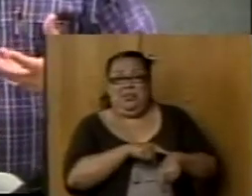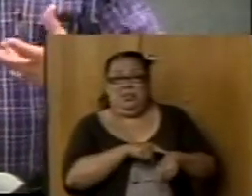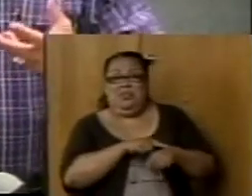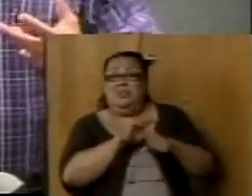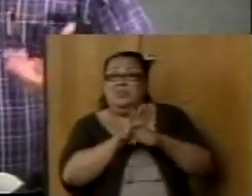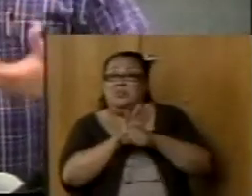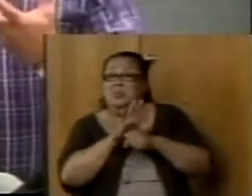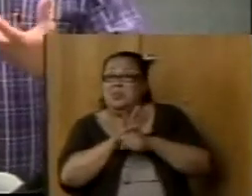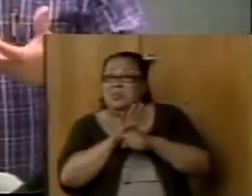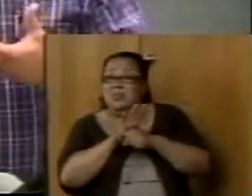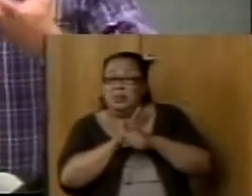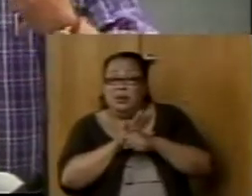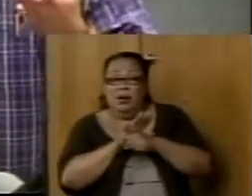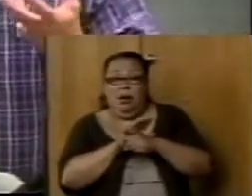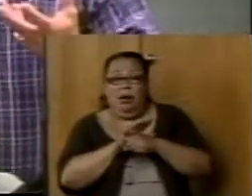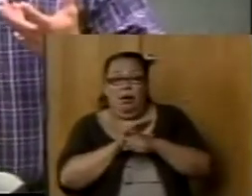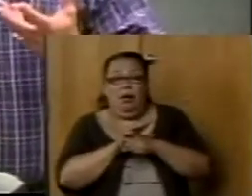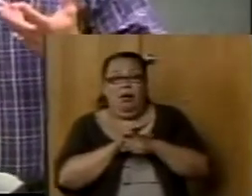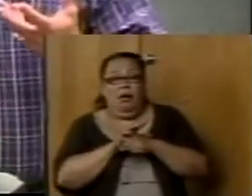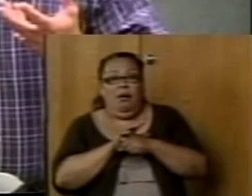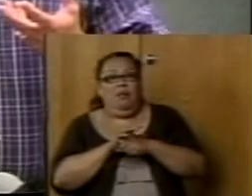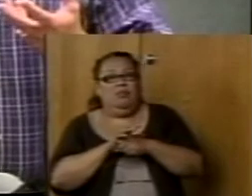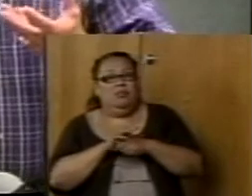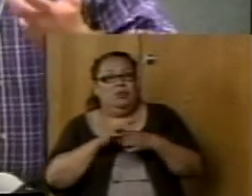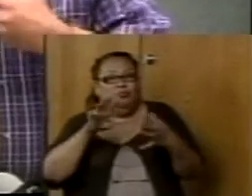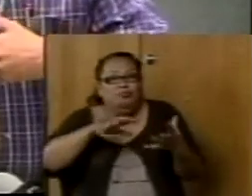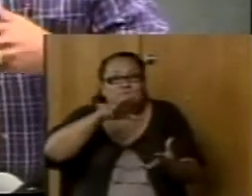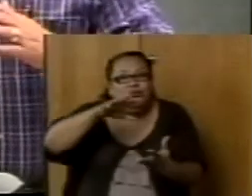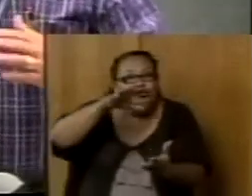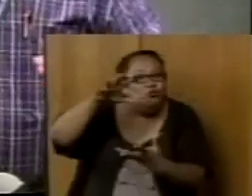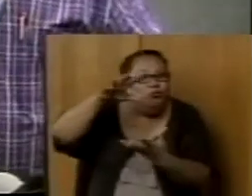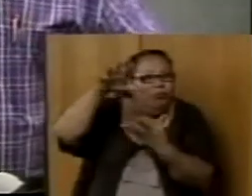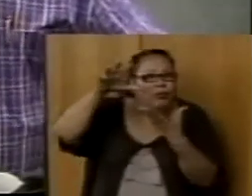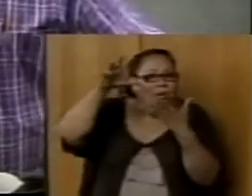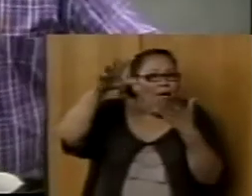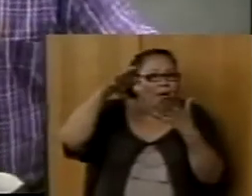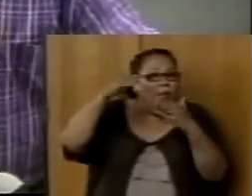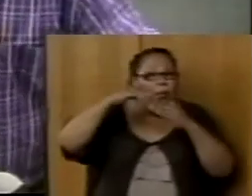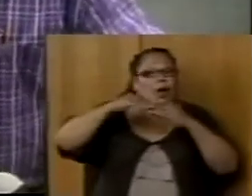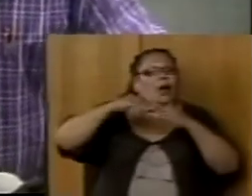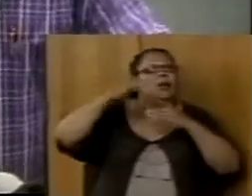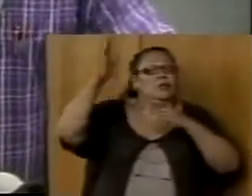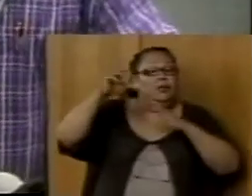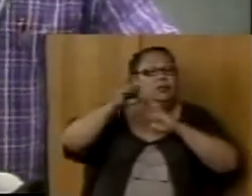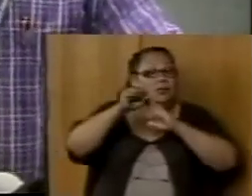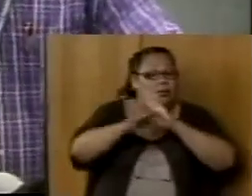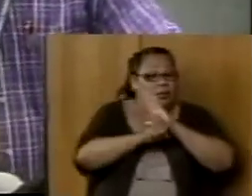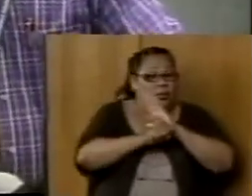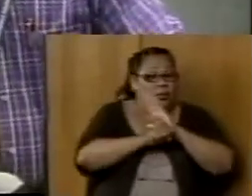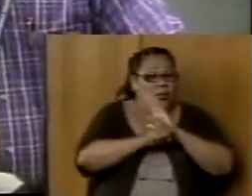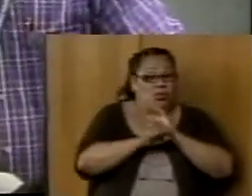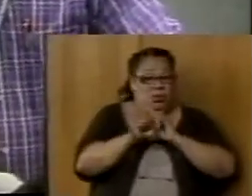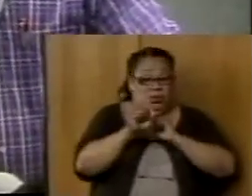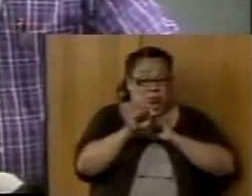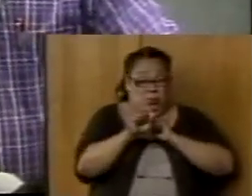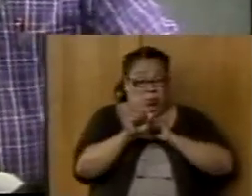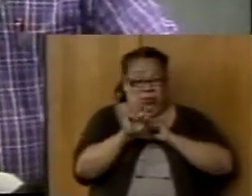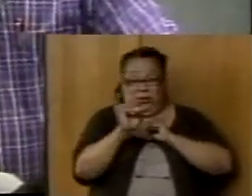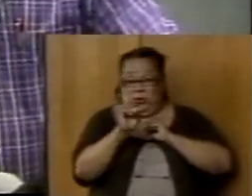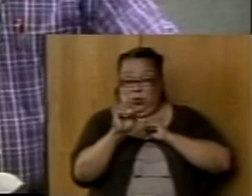been enough stirred up asbestos particles that exceeds the state requirements, which is 0.01.